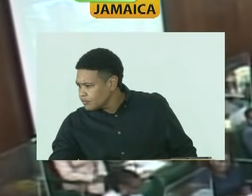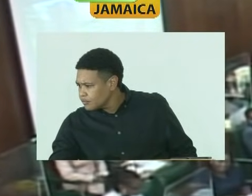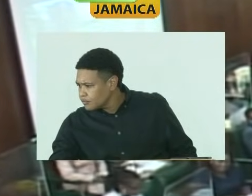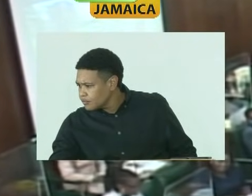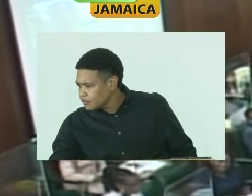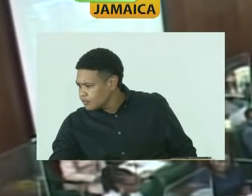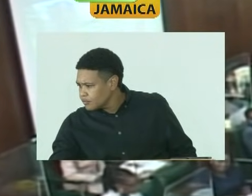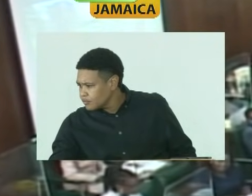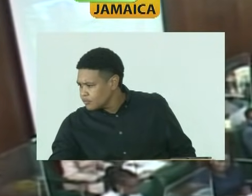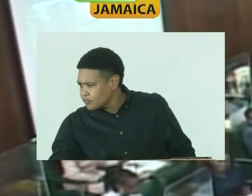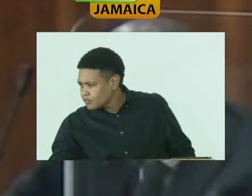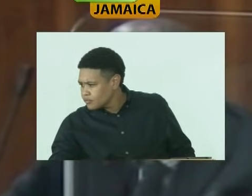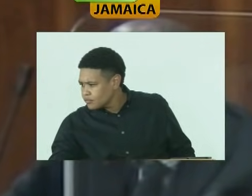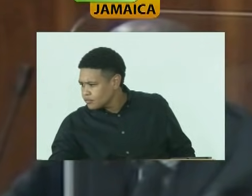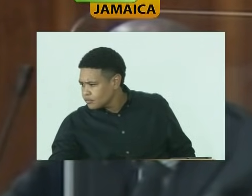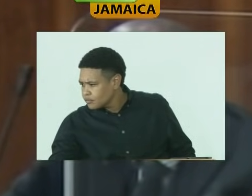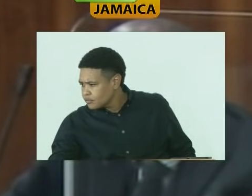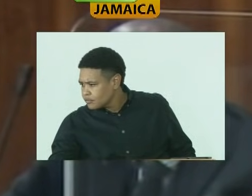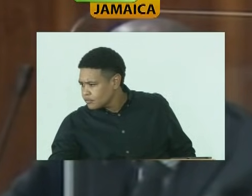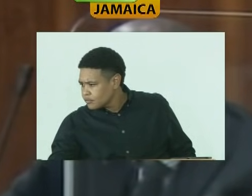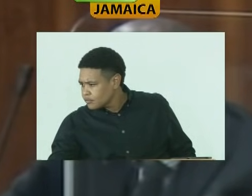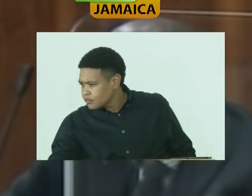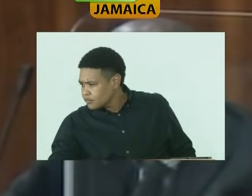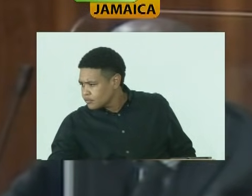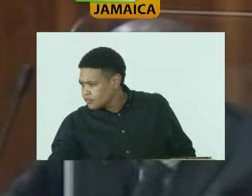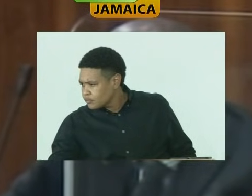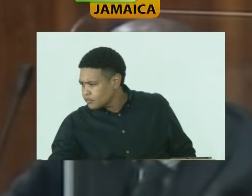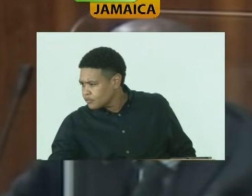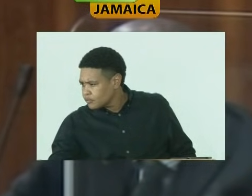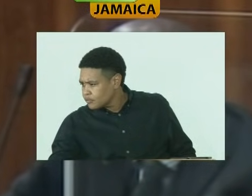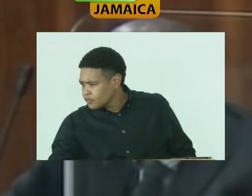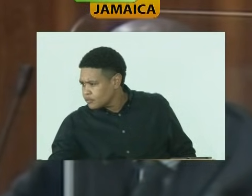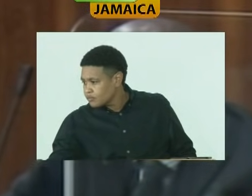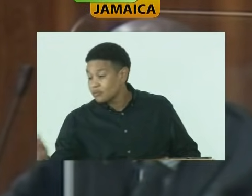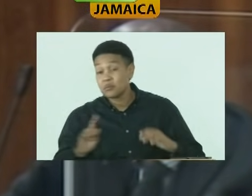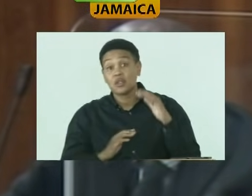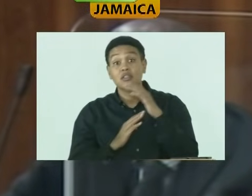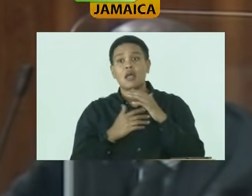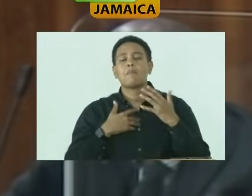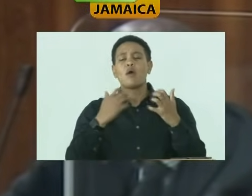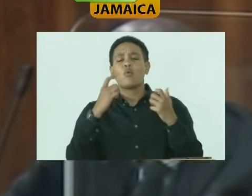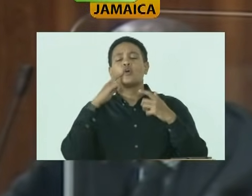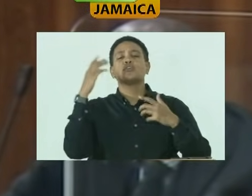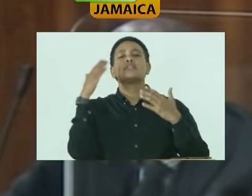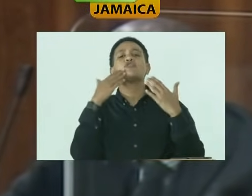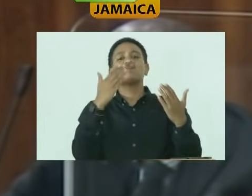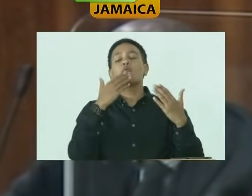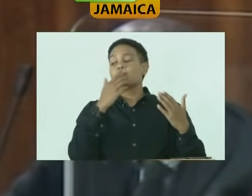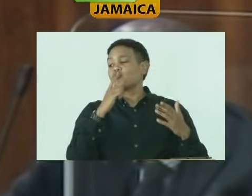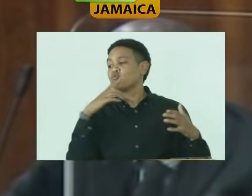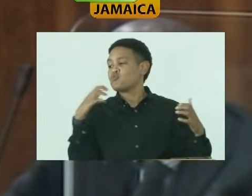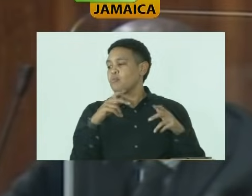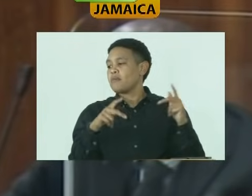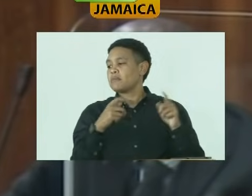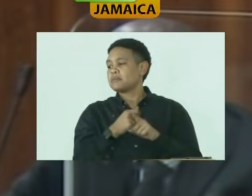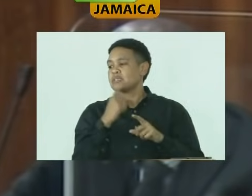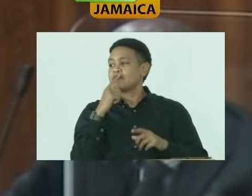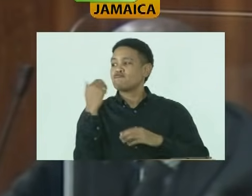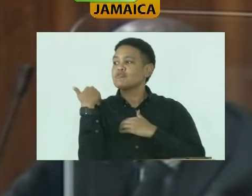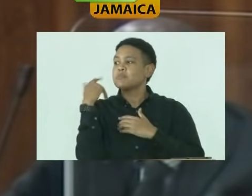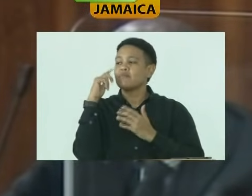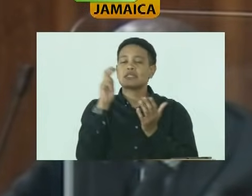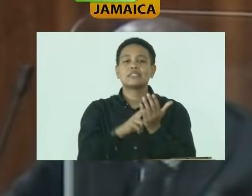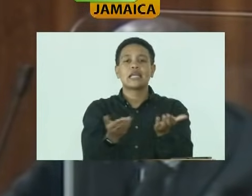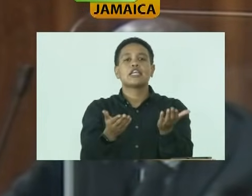all, I wish to pay tribute to the group of persons who are directly responsible for my standing here before you